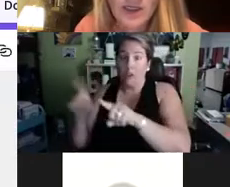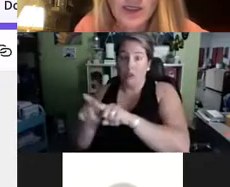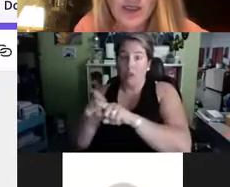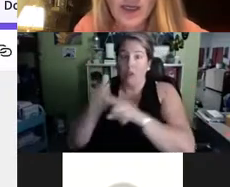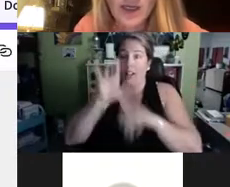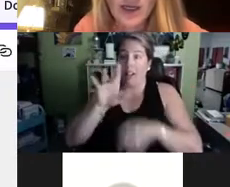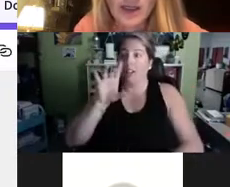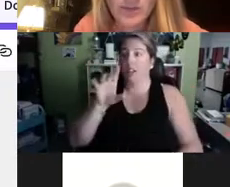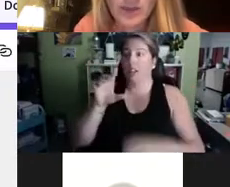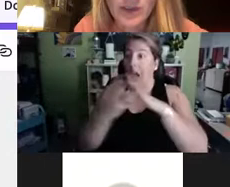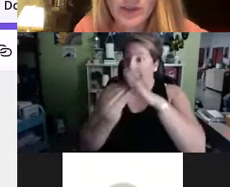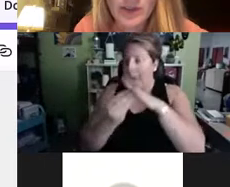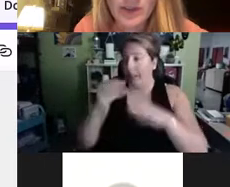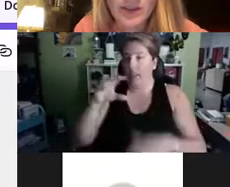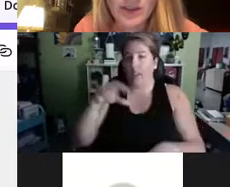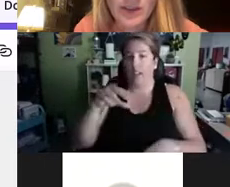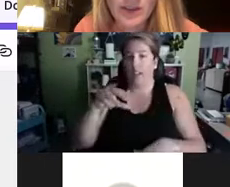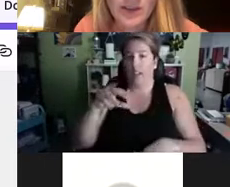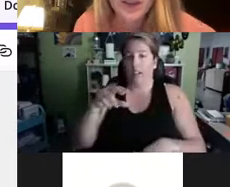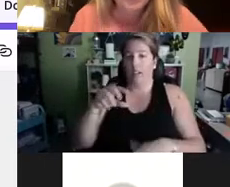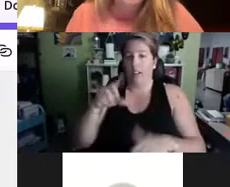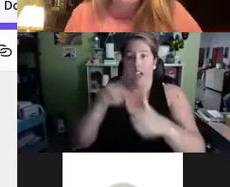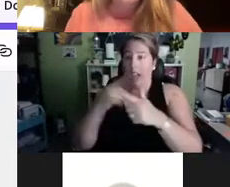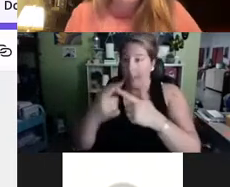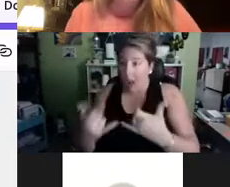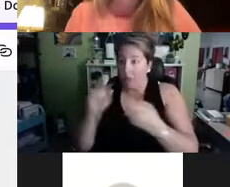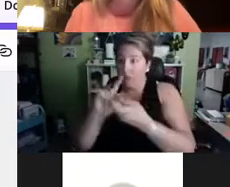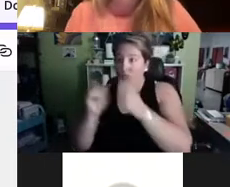in and I can put